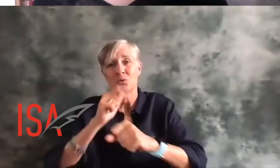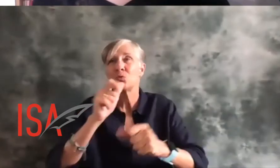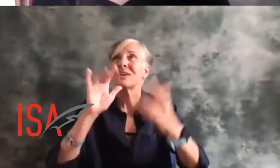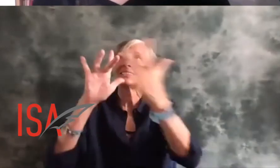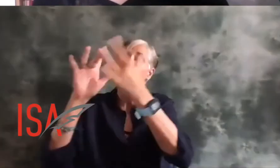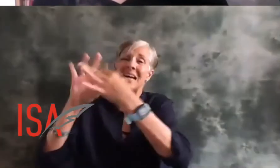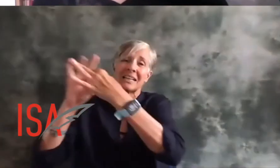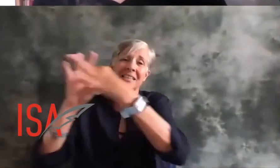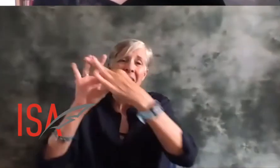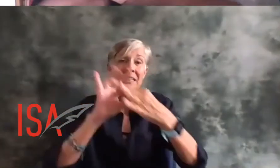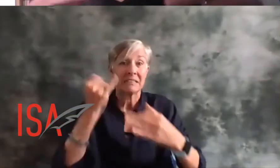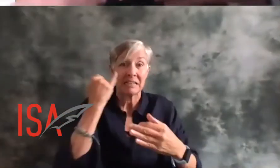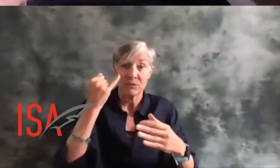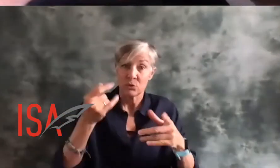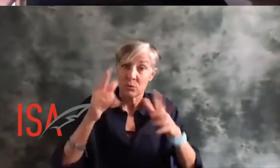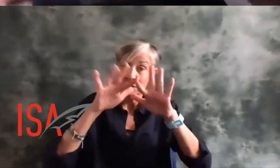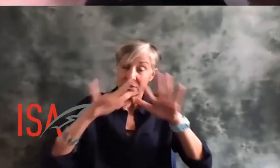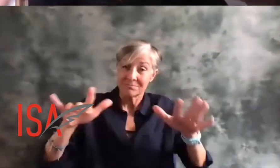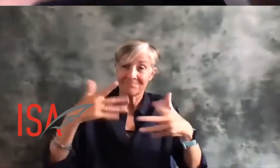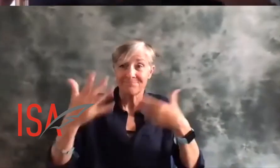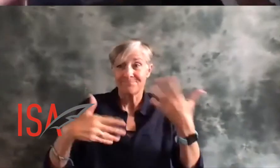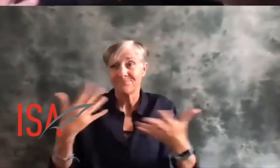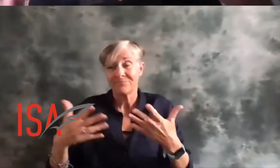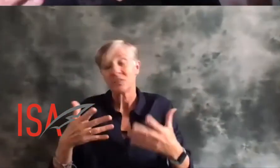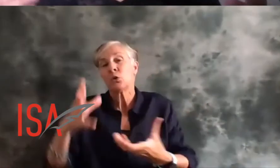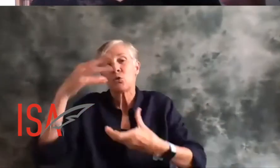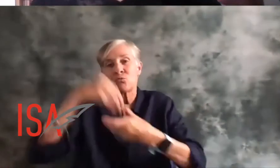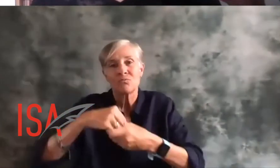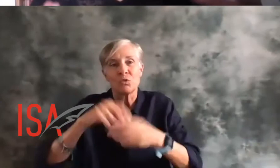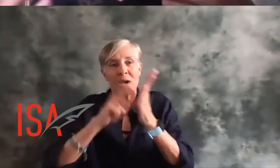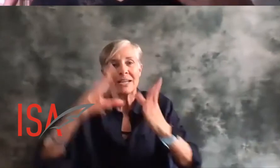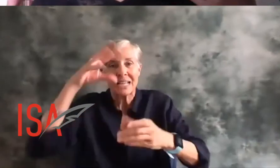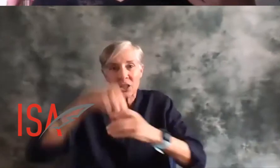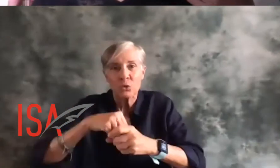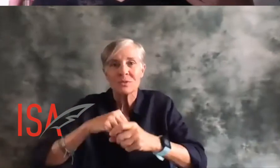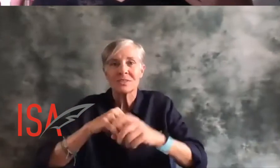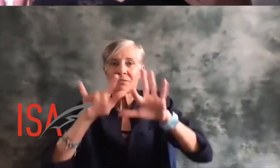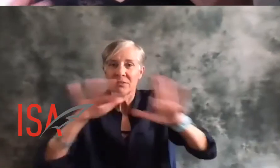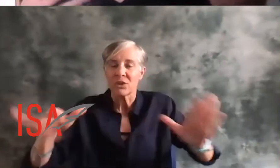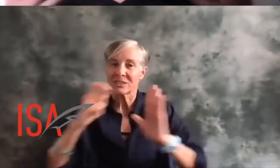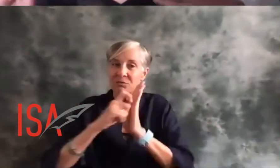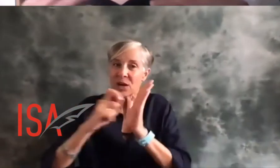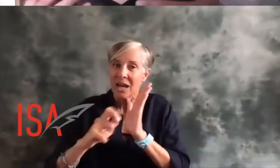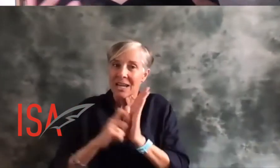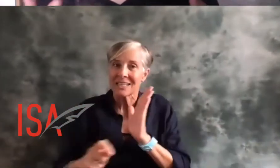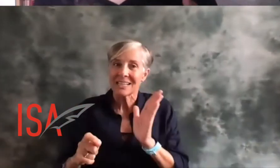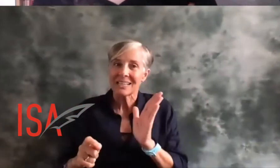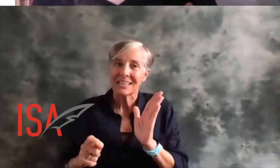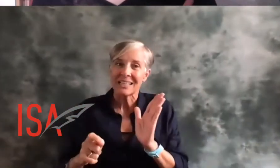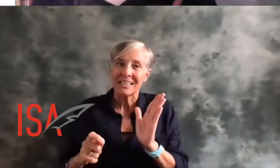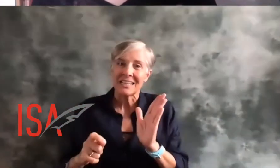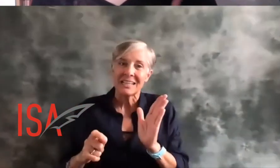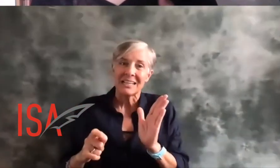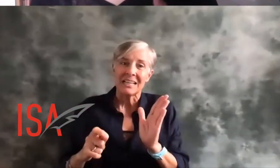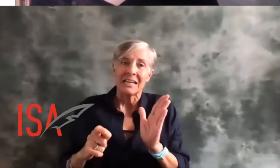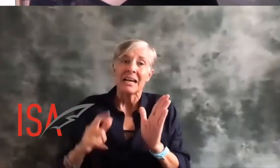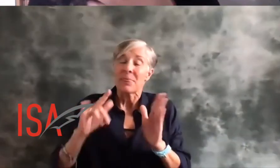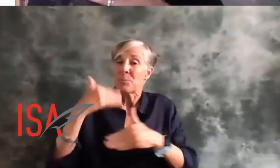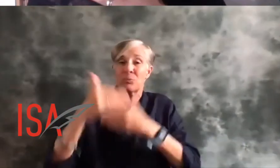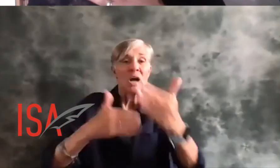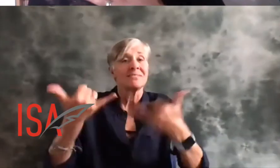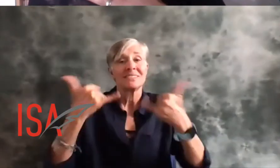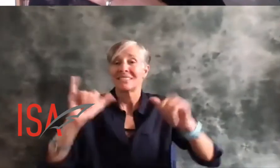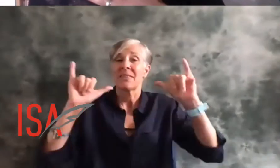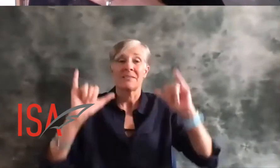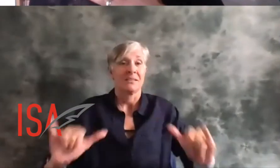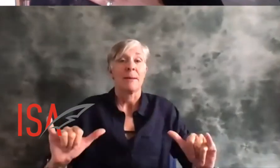whether you are diverse writing inclusively or not, I think the mechanism still works the same, but